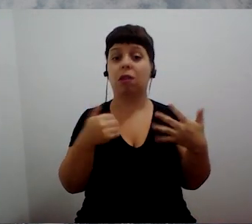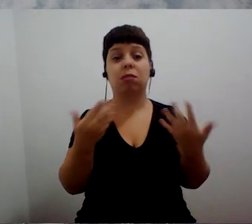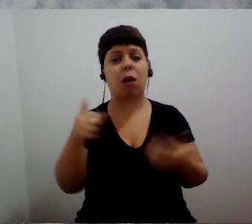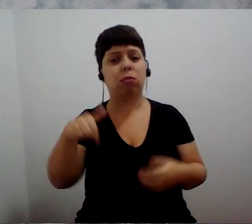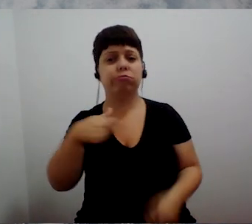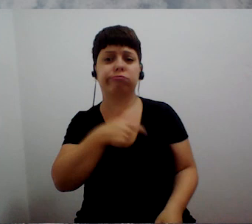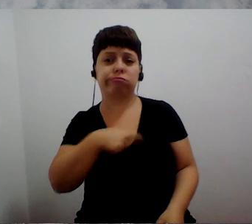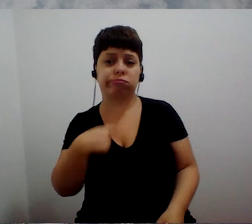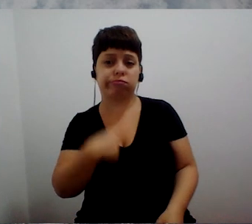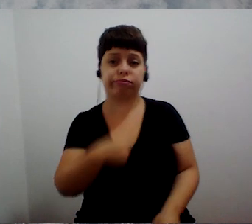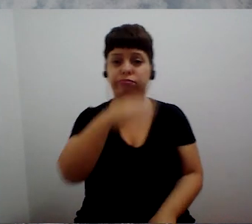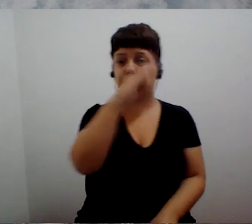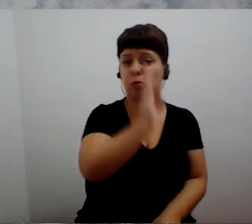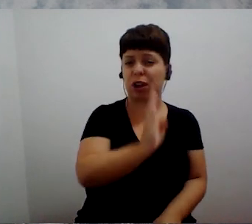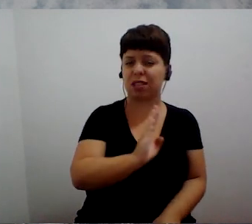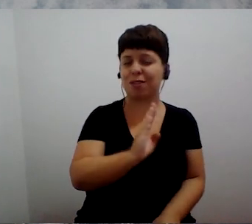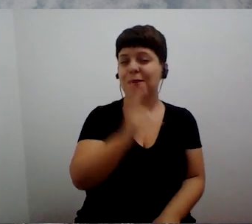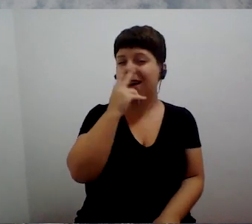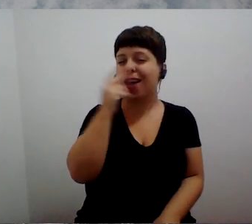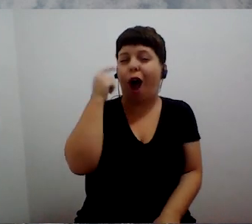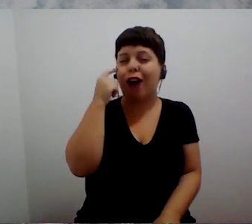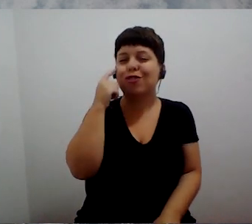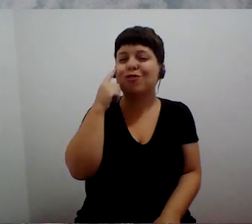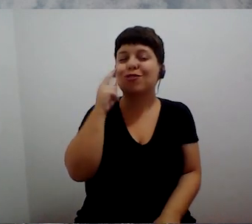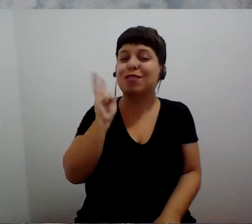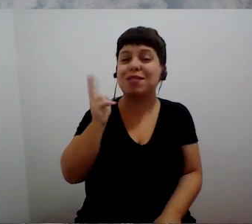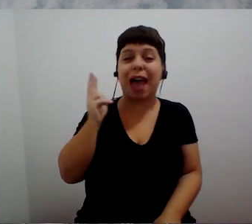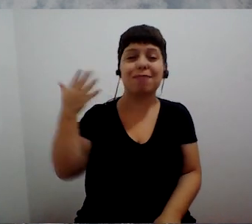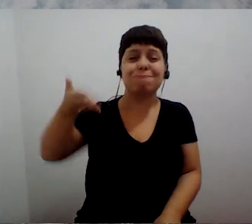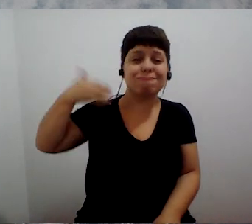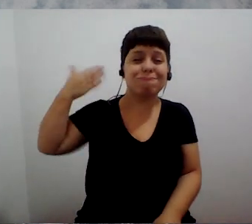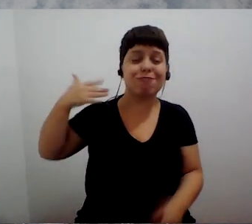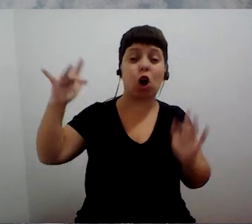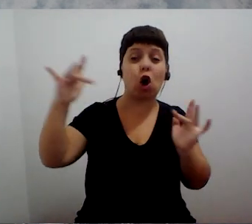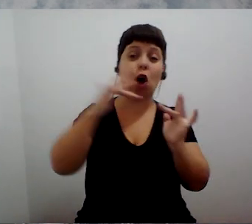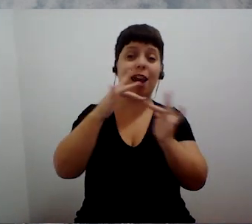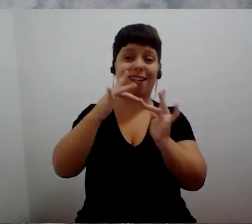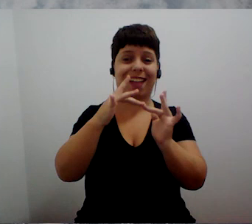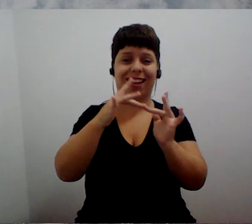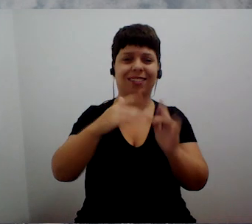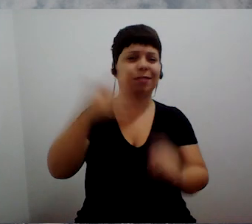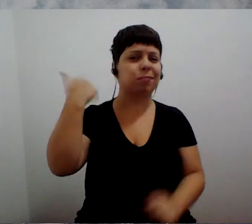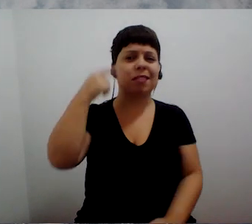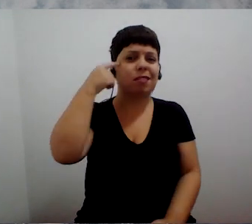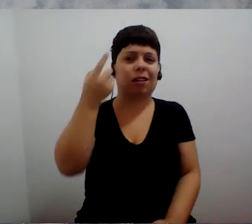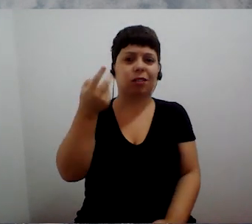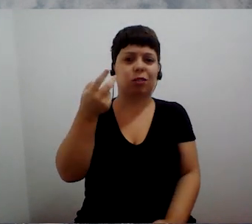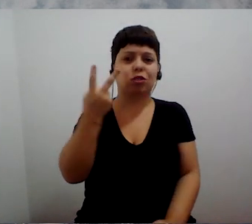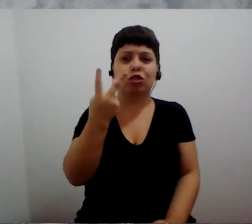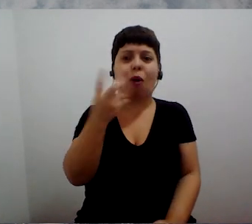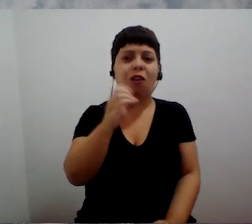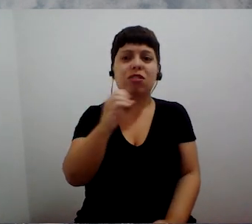and Brazil have always been connected by ocean-related activities, all the way back to almost 200 years